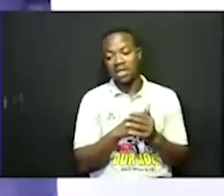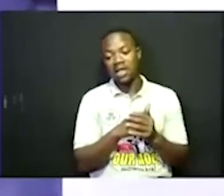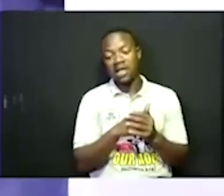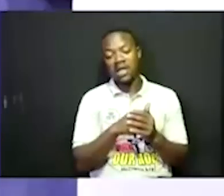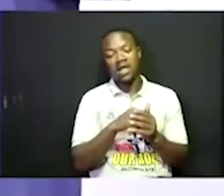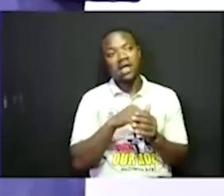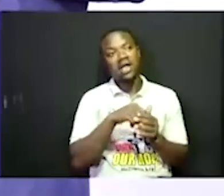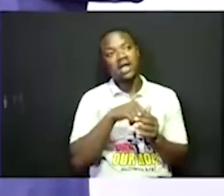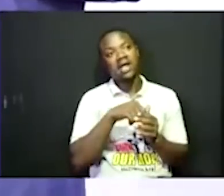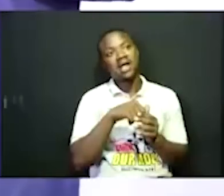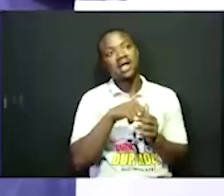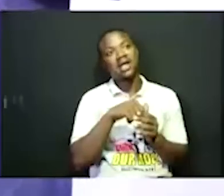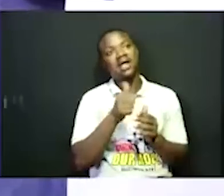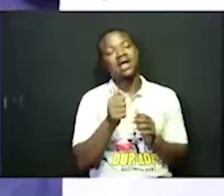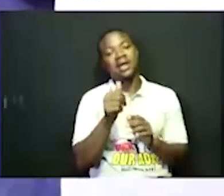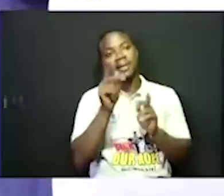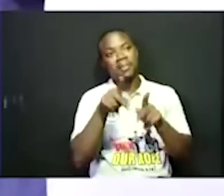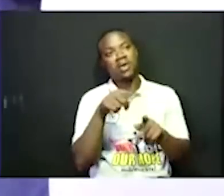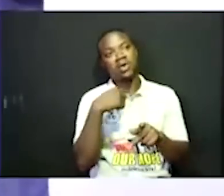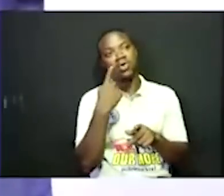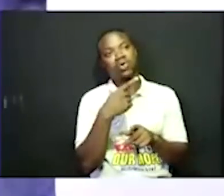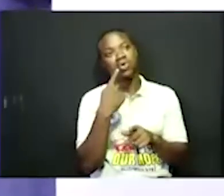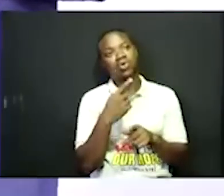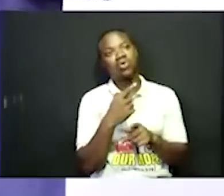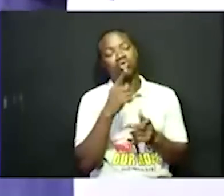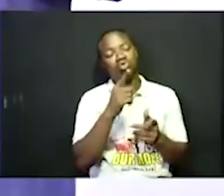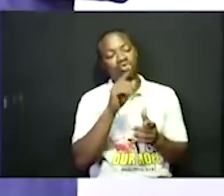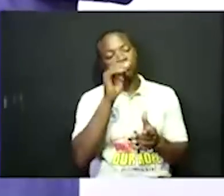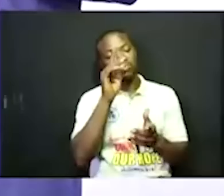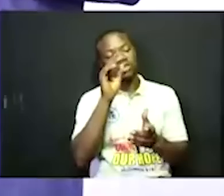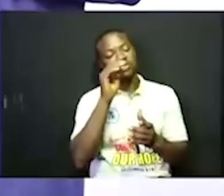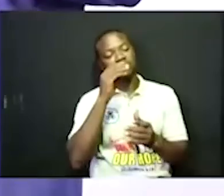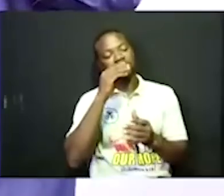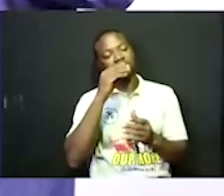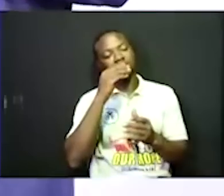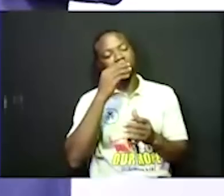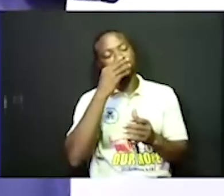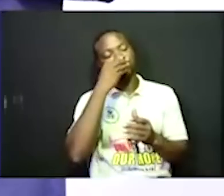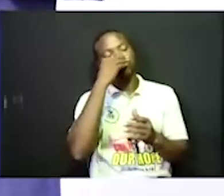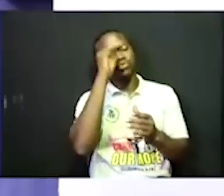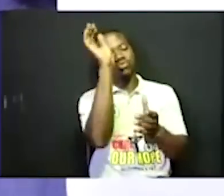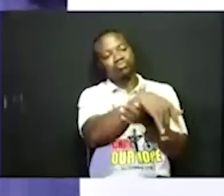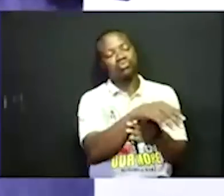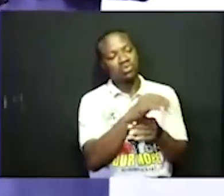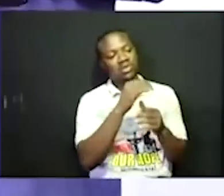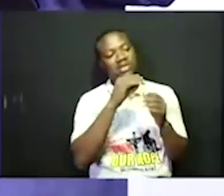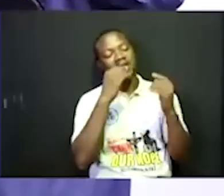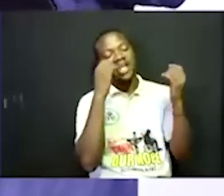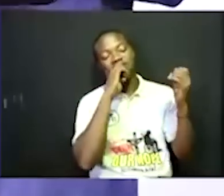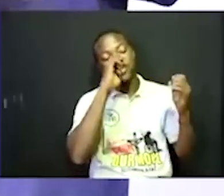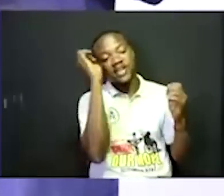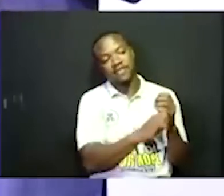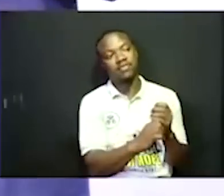evil becomes a prey. Is that true? Sure. No cry. I had the way na na the opportunity who everybody who